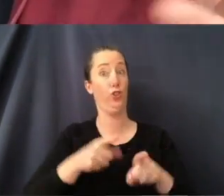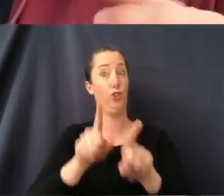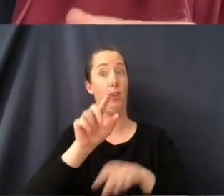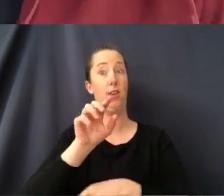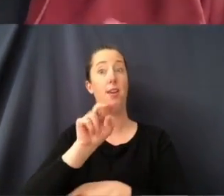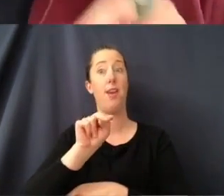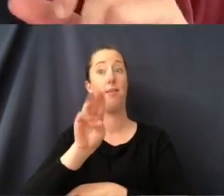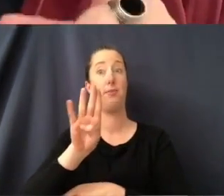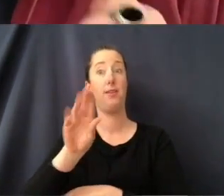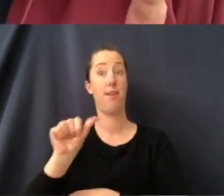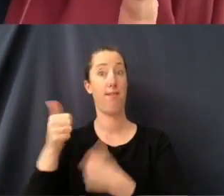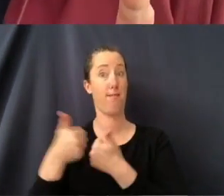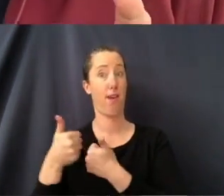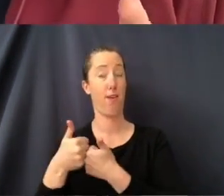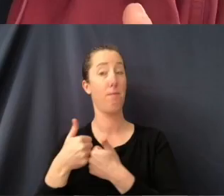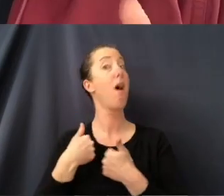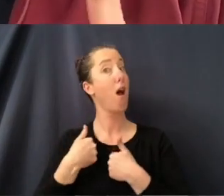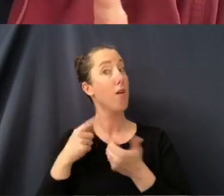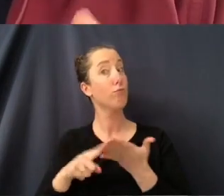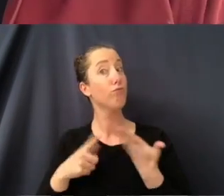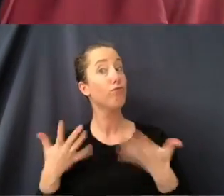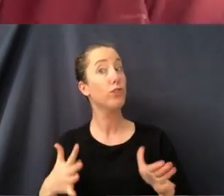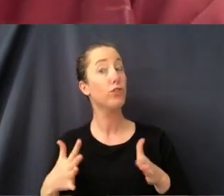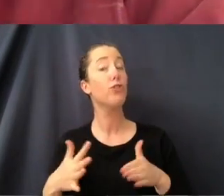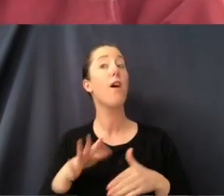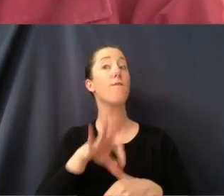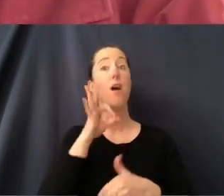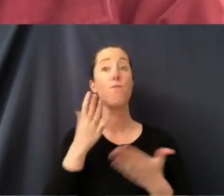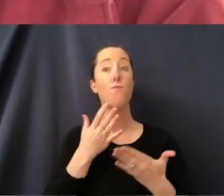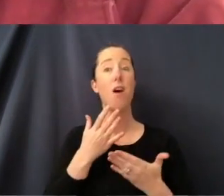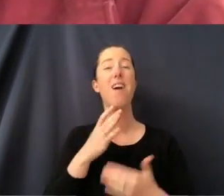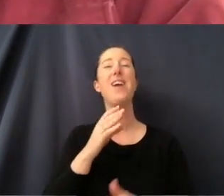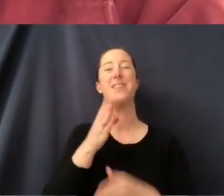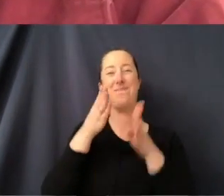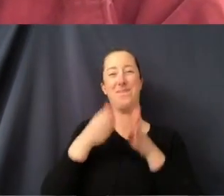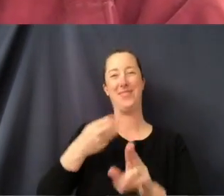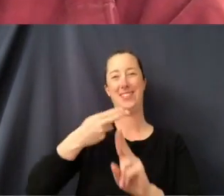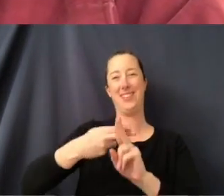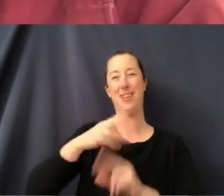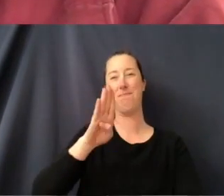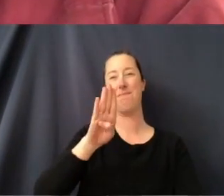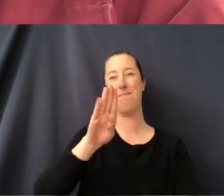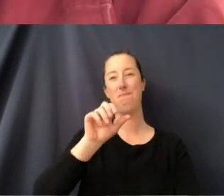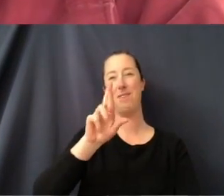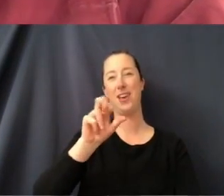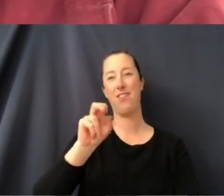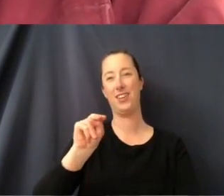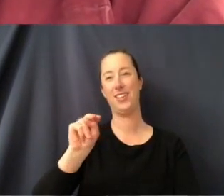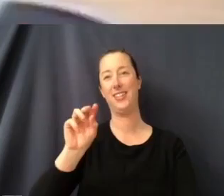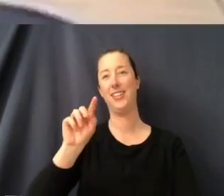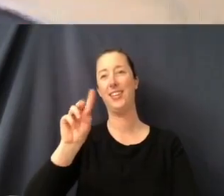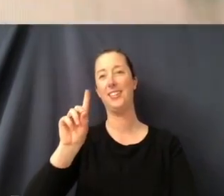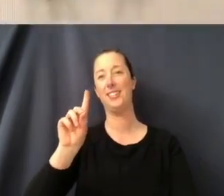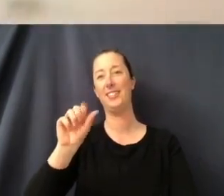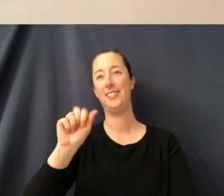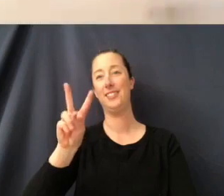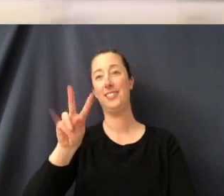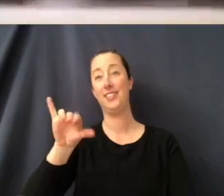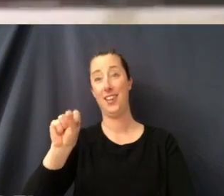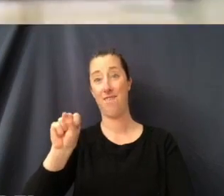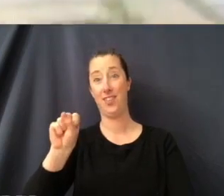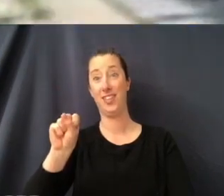game? I did my research, and this is what I found out. A person by the name of Baron Davis. It was a game between the Hornets and the